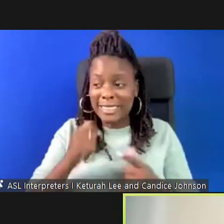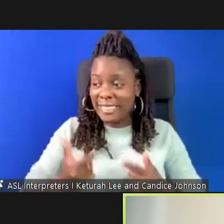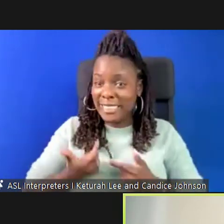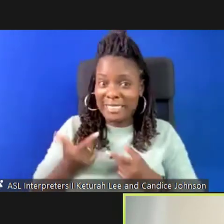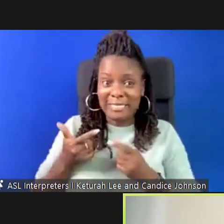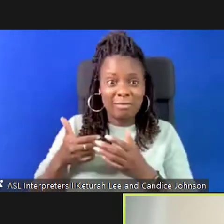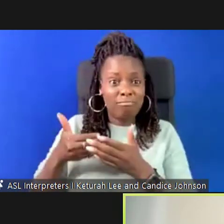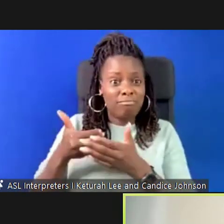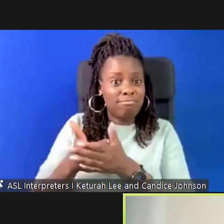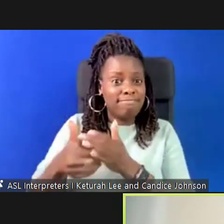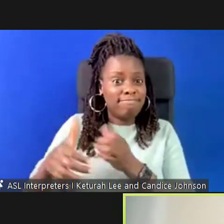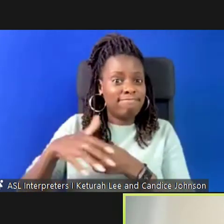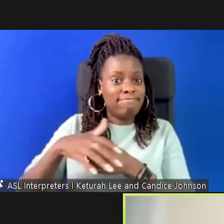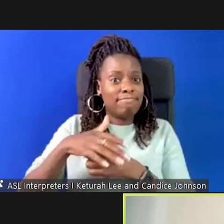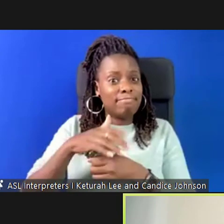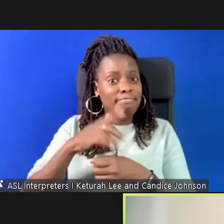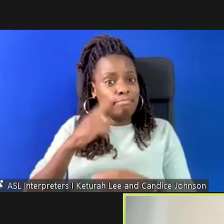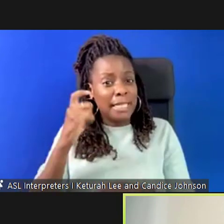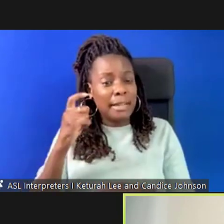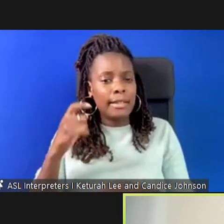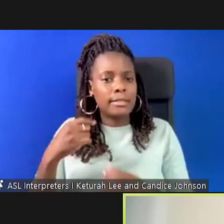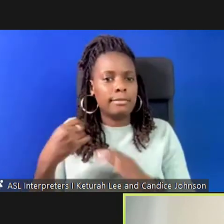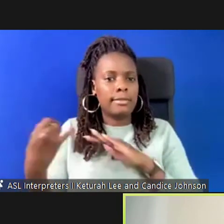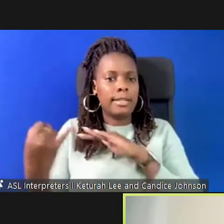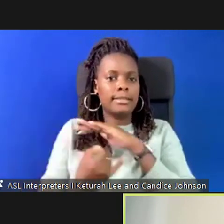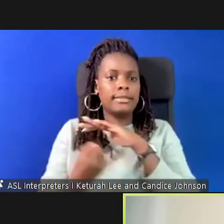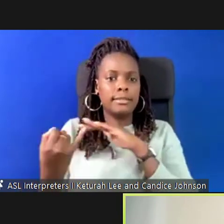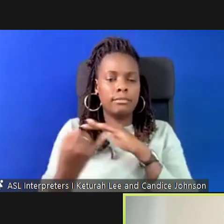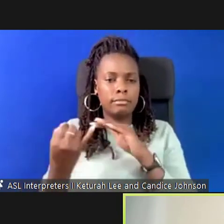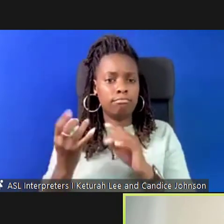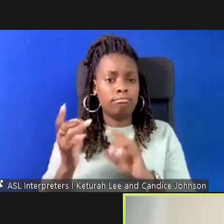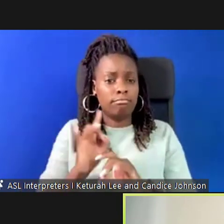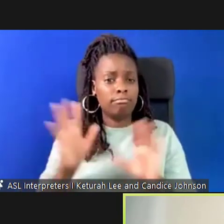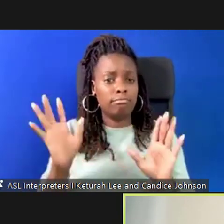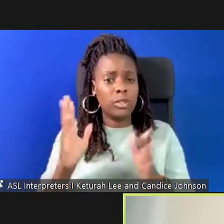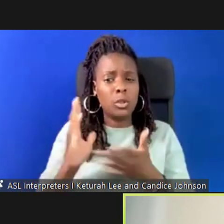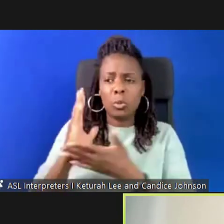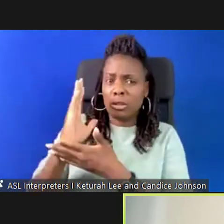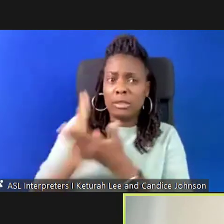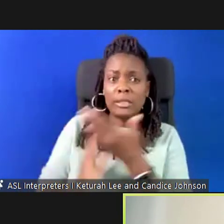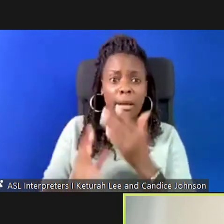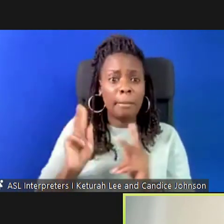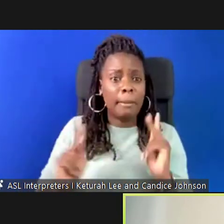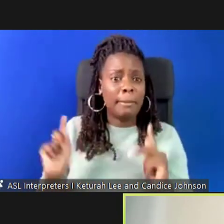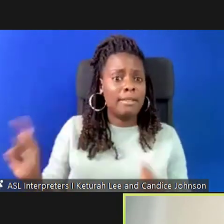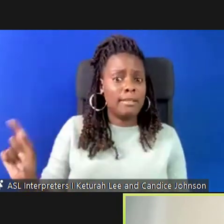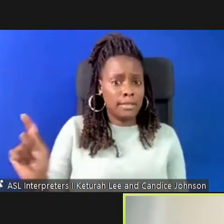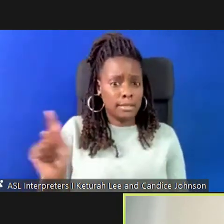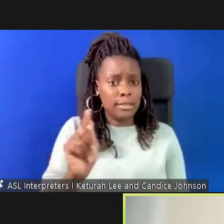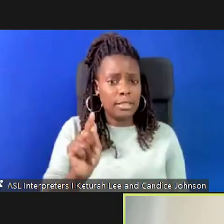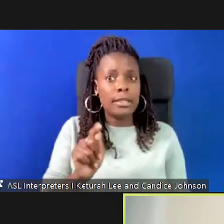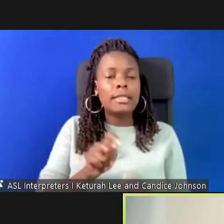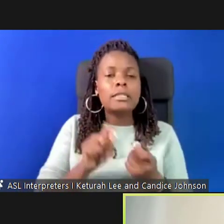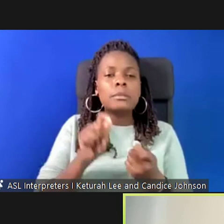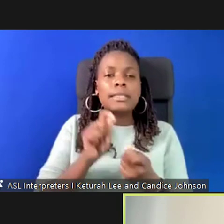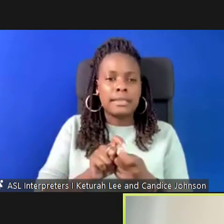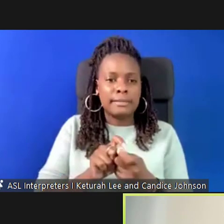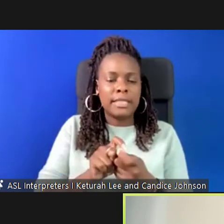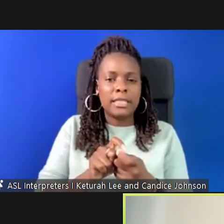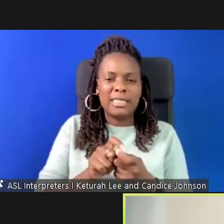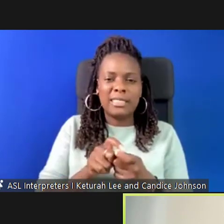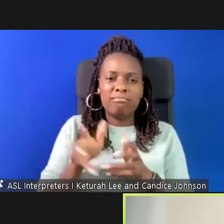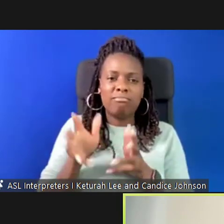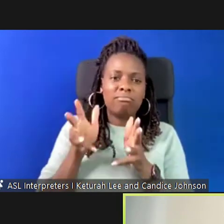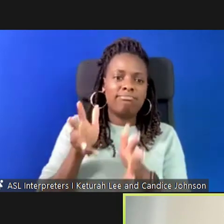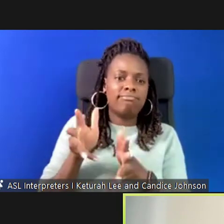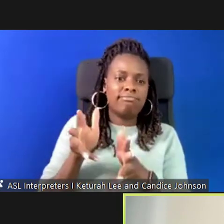because of that isolation. So I think there are folks who are specifically being left behind. You